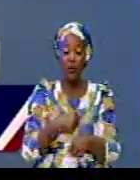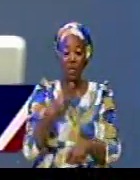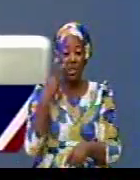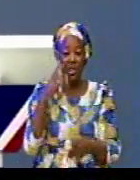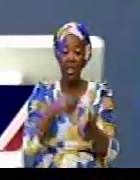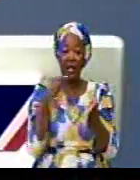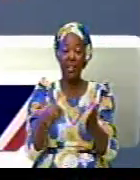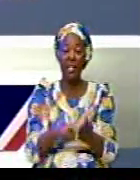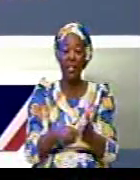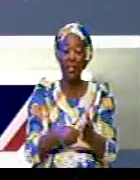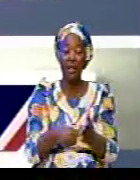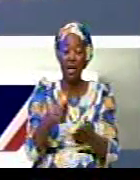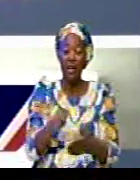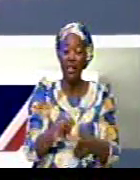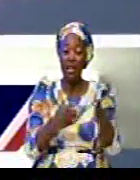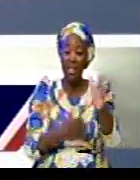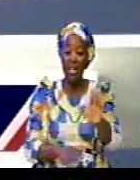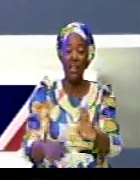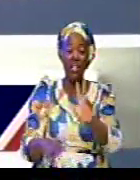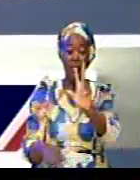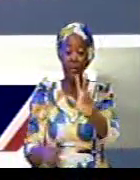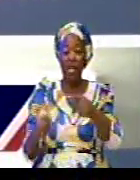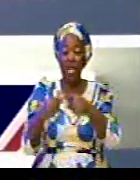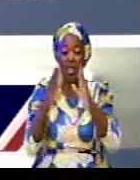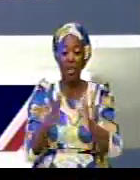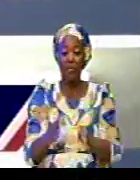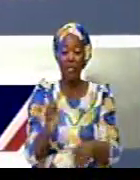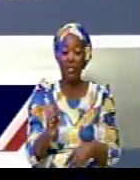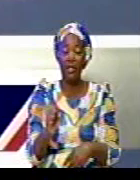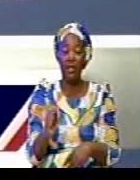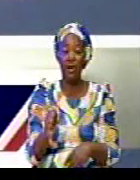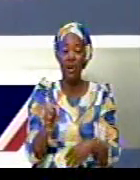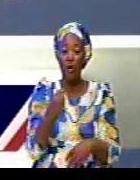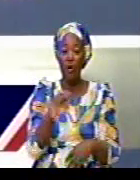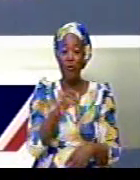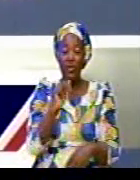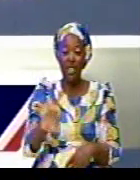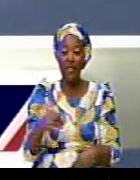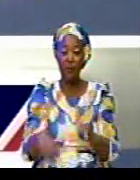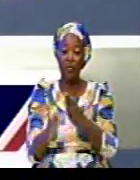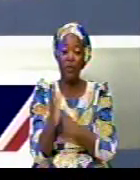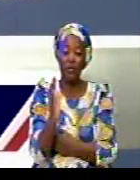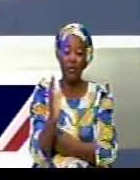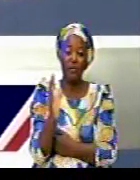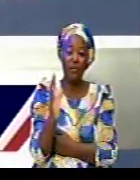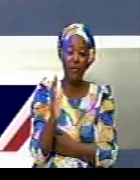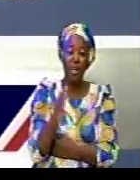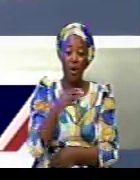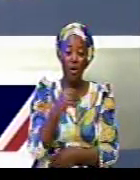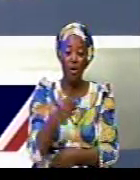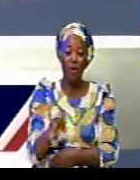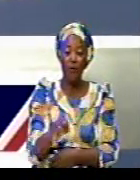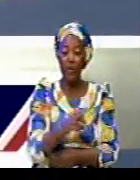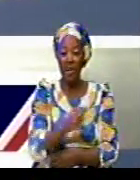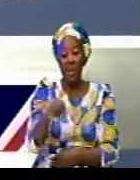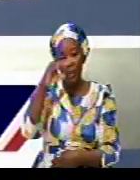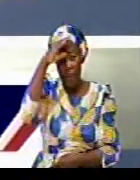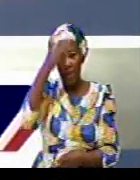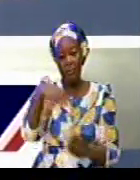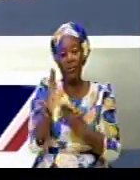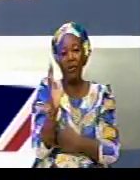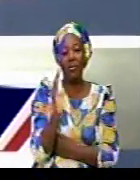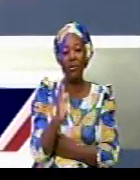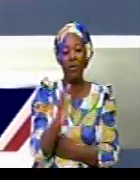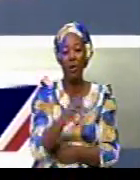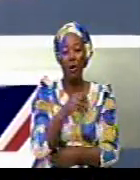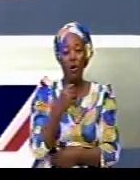deadly three. And as we look at this, the deadly three enemies of a child